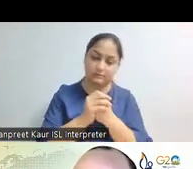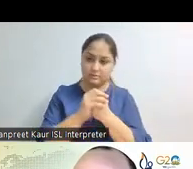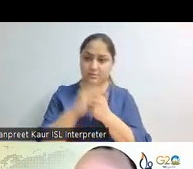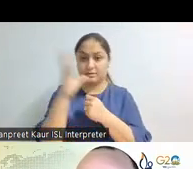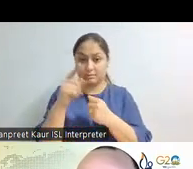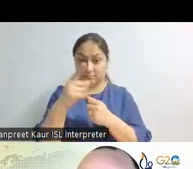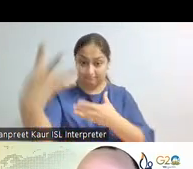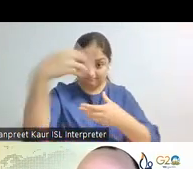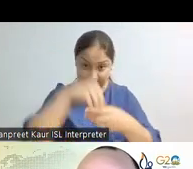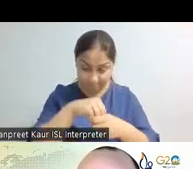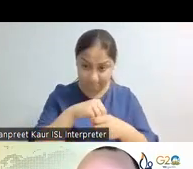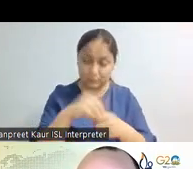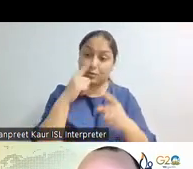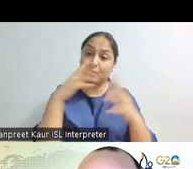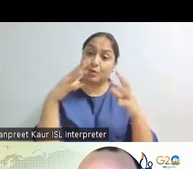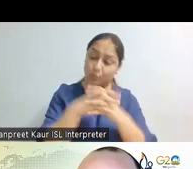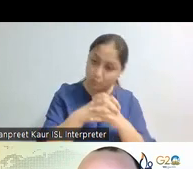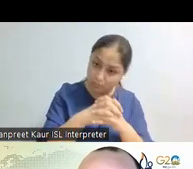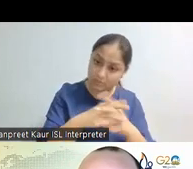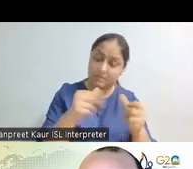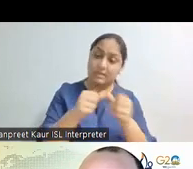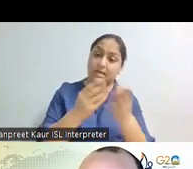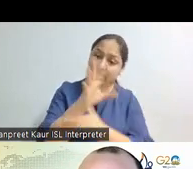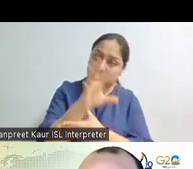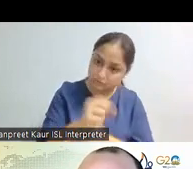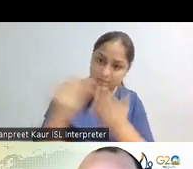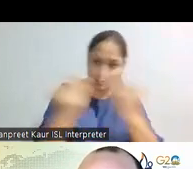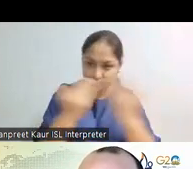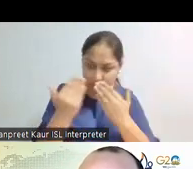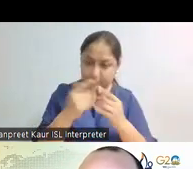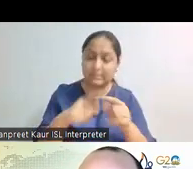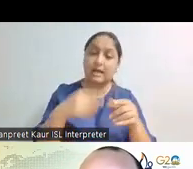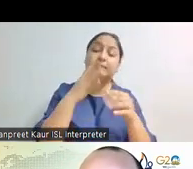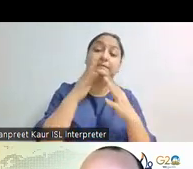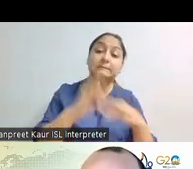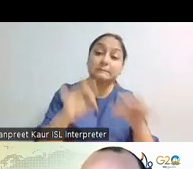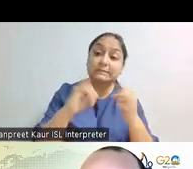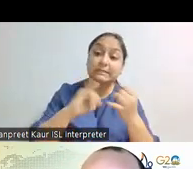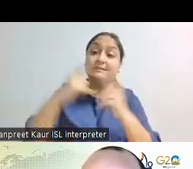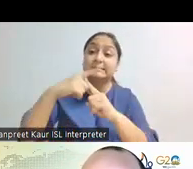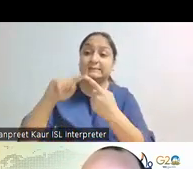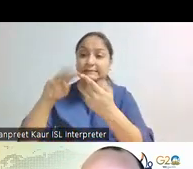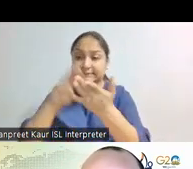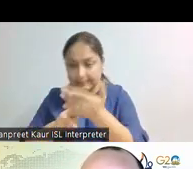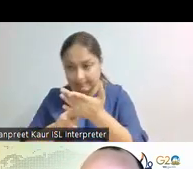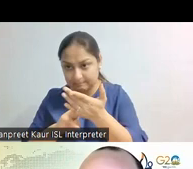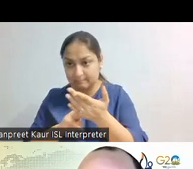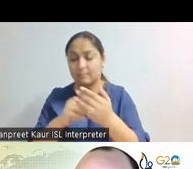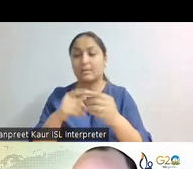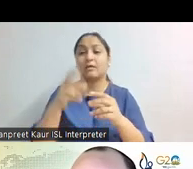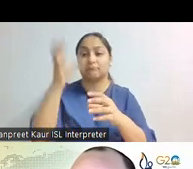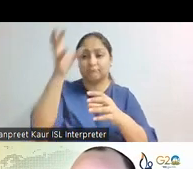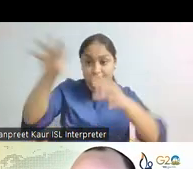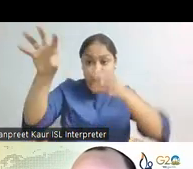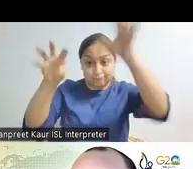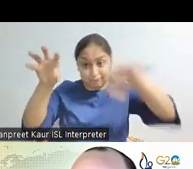include improving women and girls' access to education, especially STEM fields, and especially in marginalized and rural